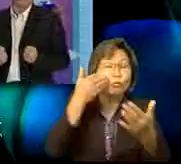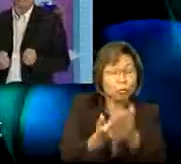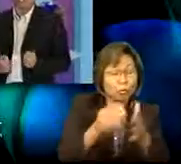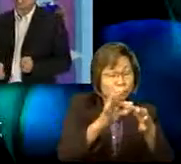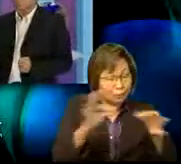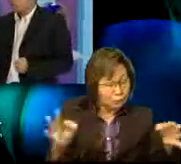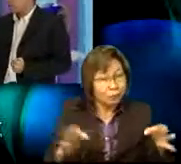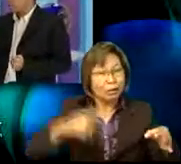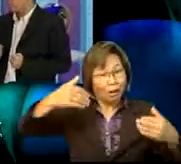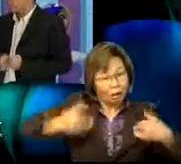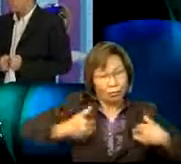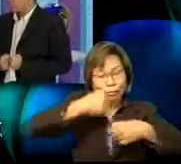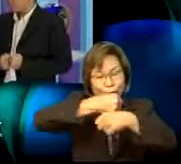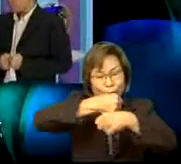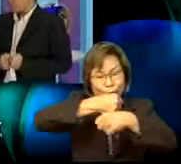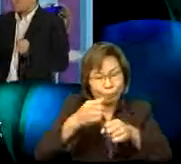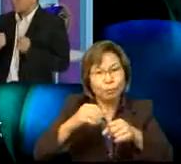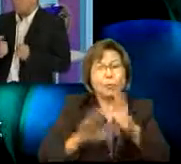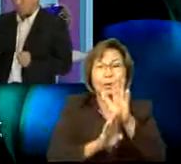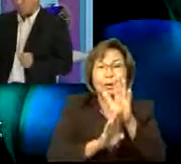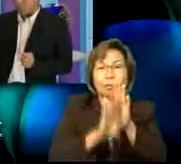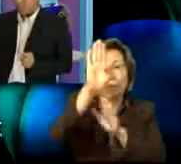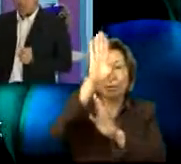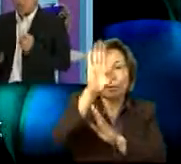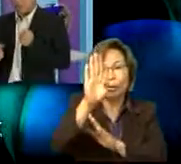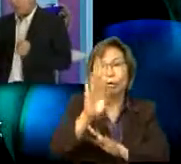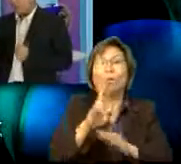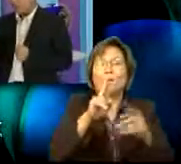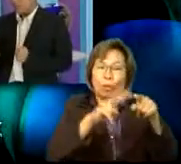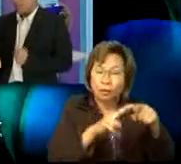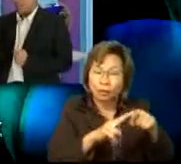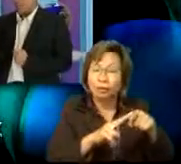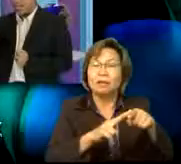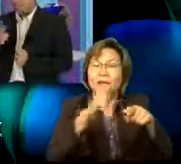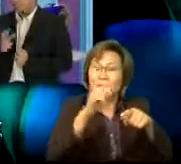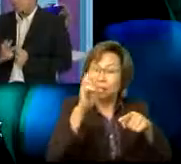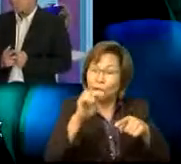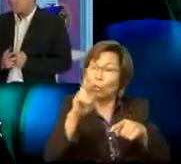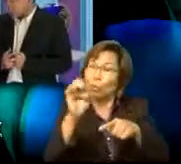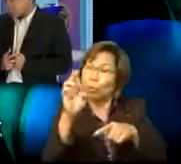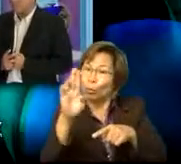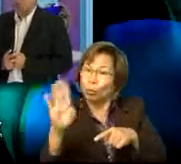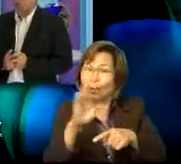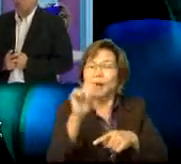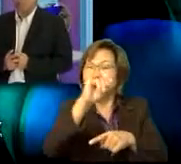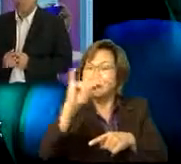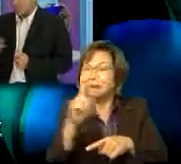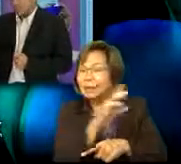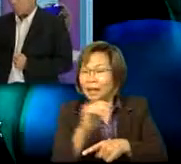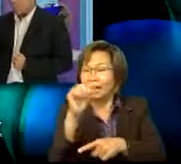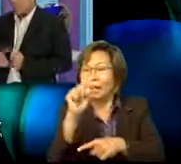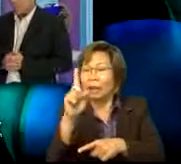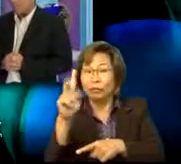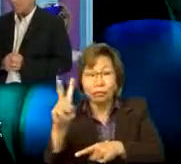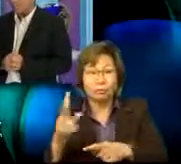good sentences, you have to build up your vocabulary of nouns, verbs, adjectives, and adverb.